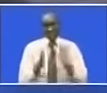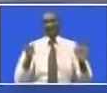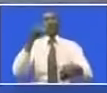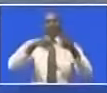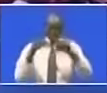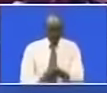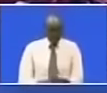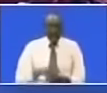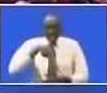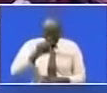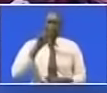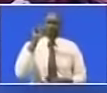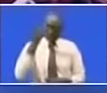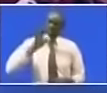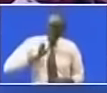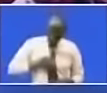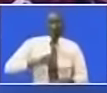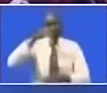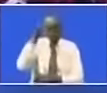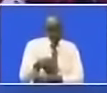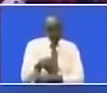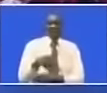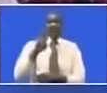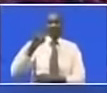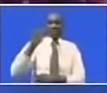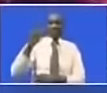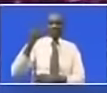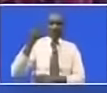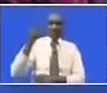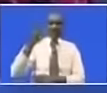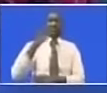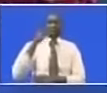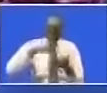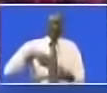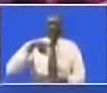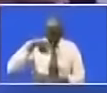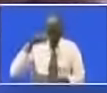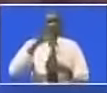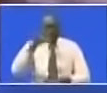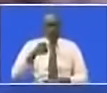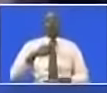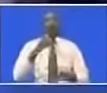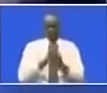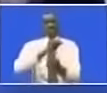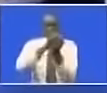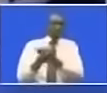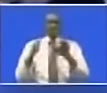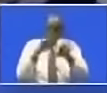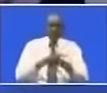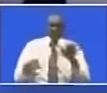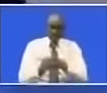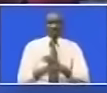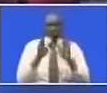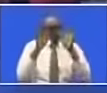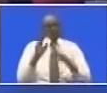election. Being the first woman to cast her vote, Veronica says her vote should make a difference to that which matters